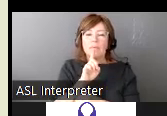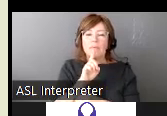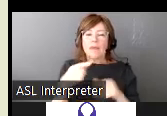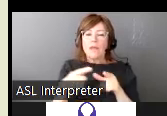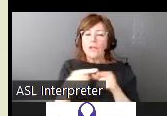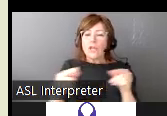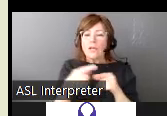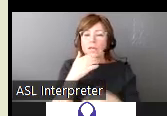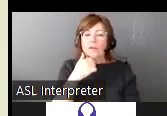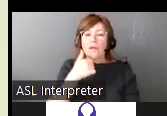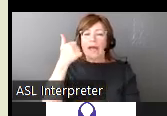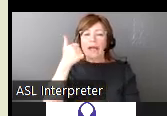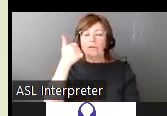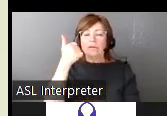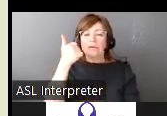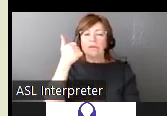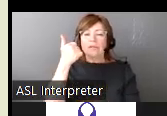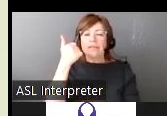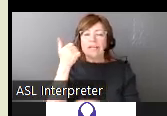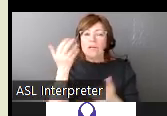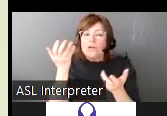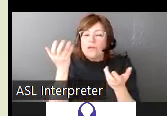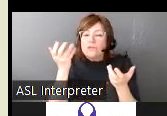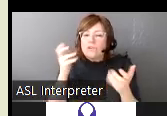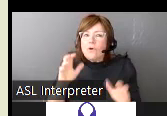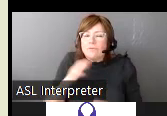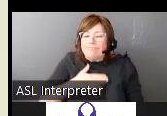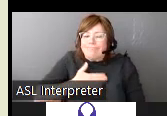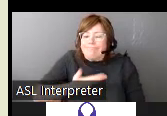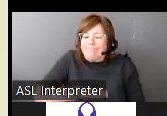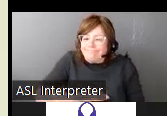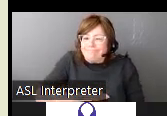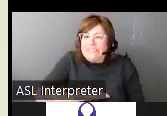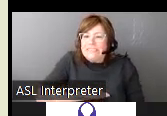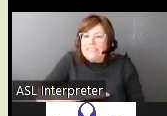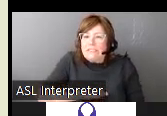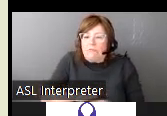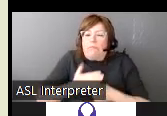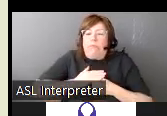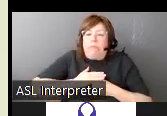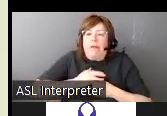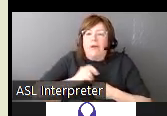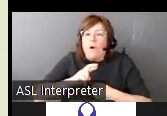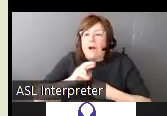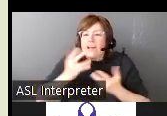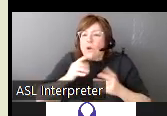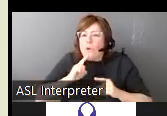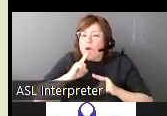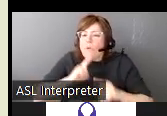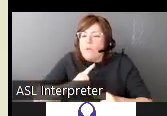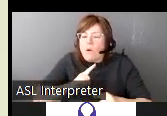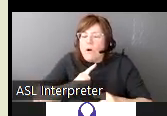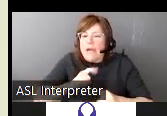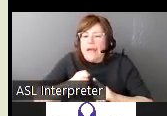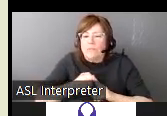Chinese elders, so many of them do not want to admit or are reluctant to report any abuse